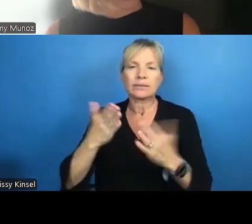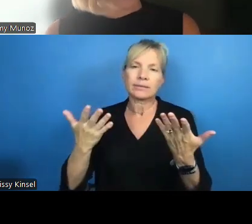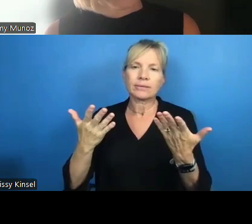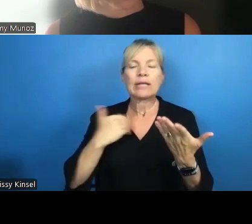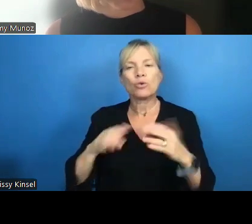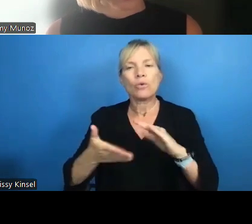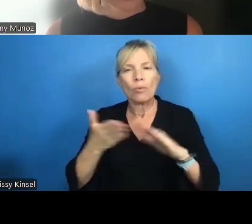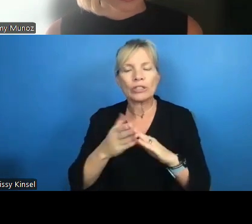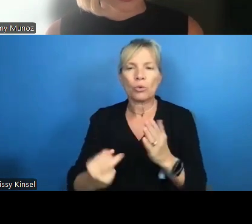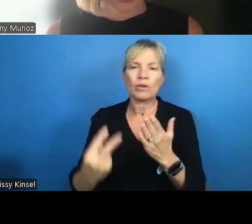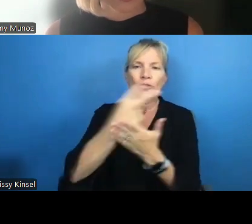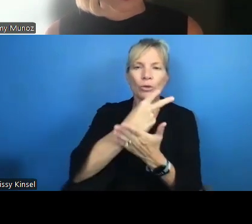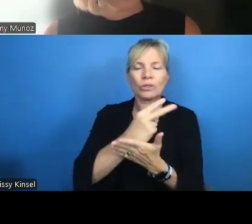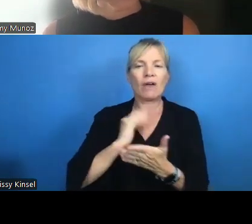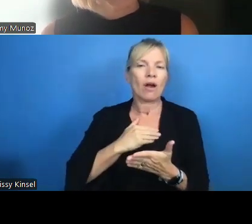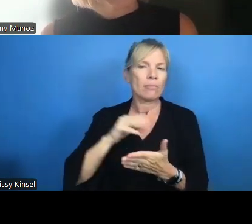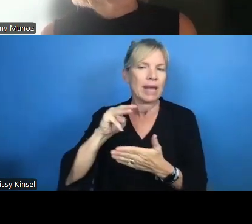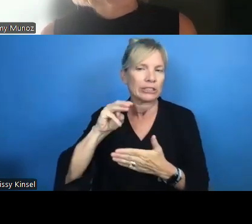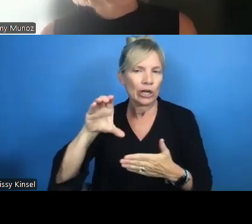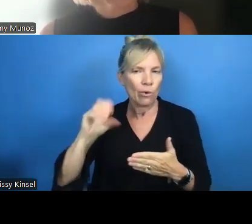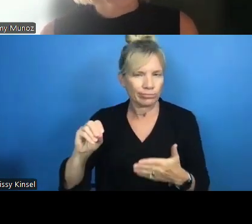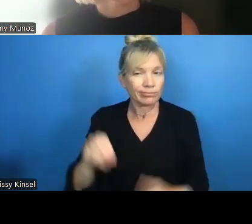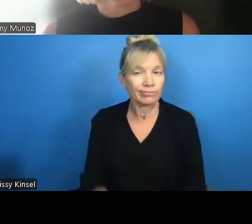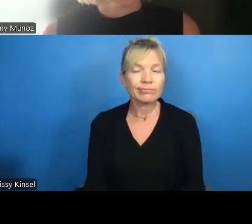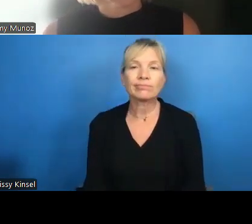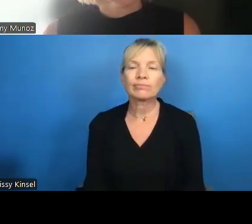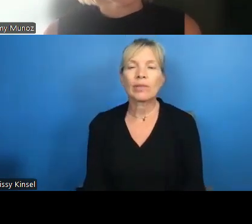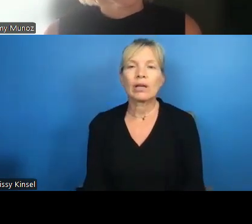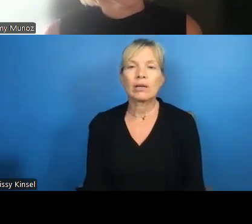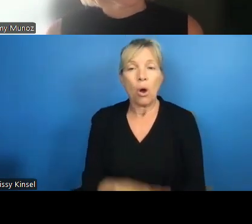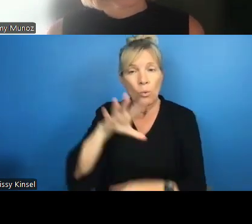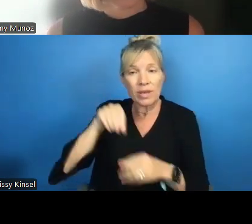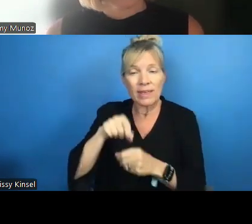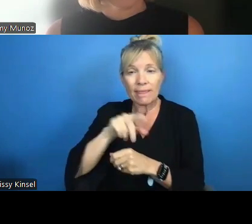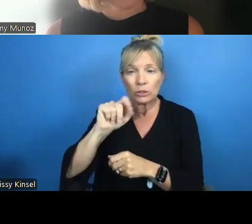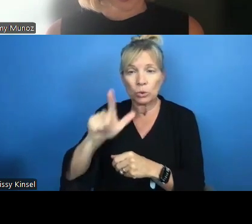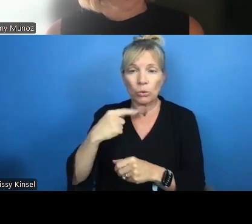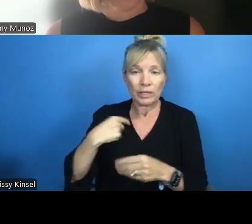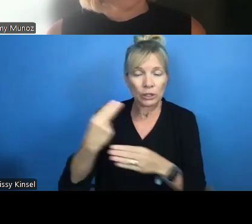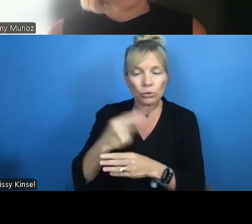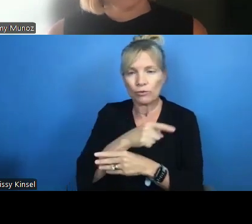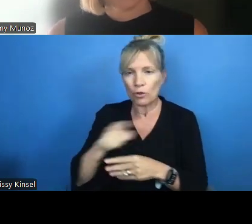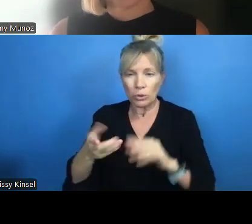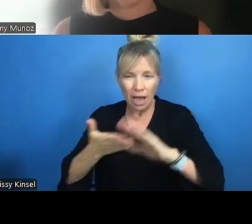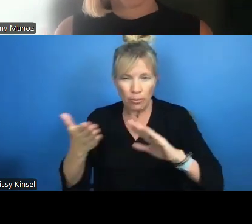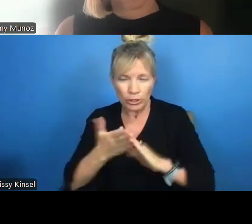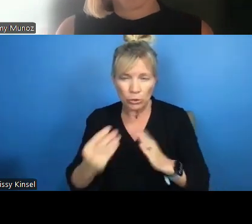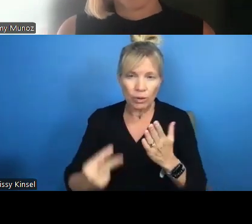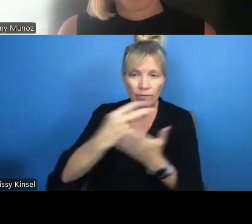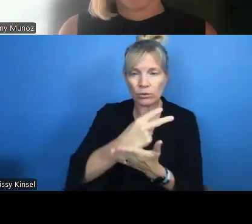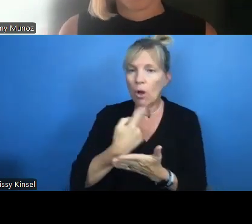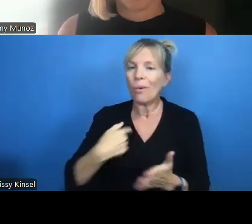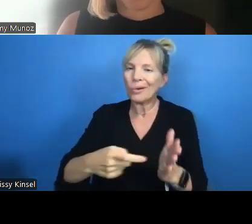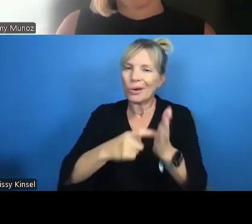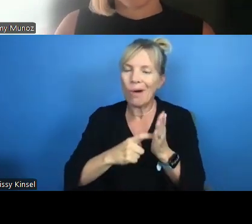reviews of our managed care organizations. And within the tool that we use for those operational reviews, we